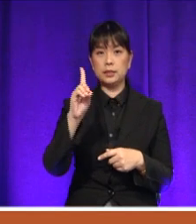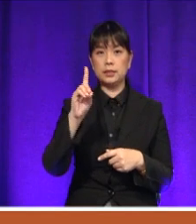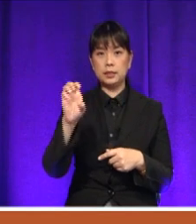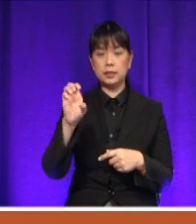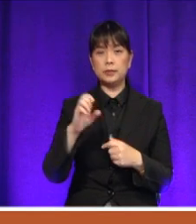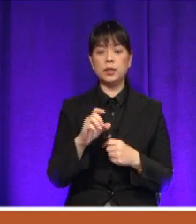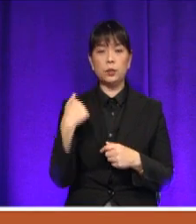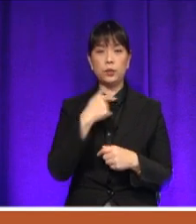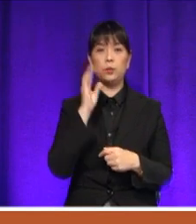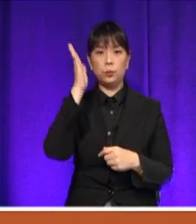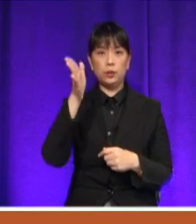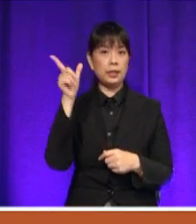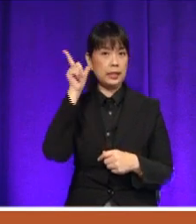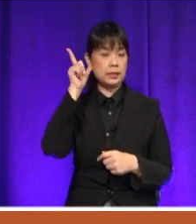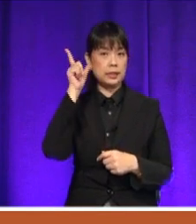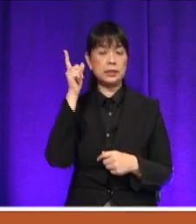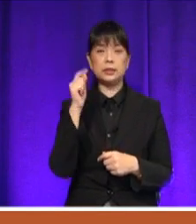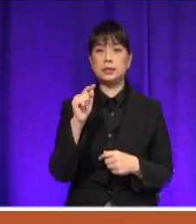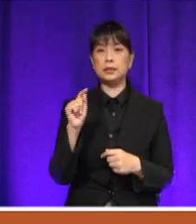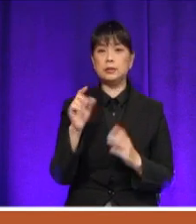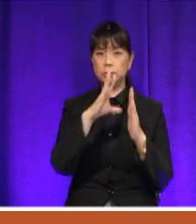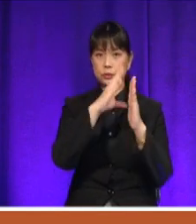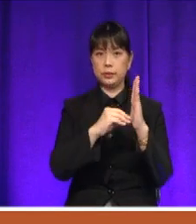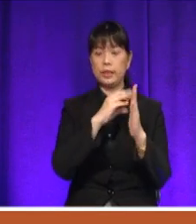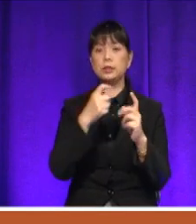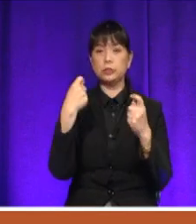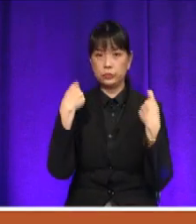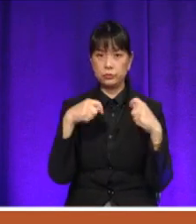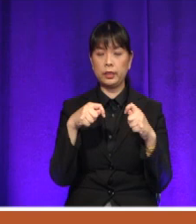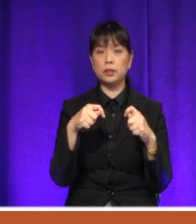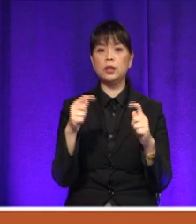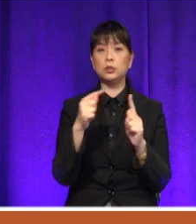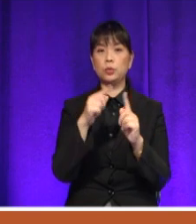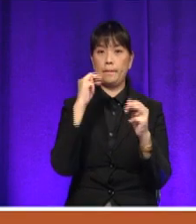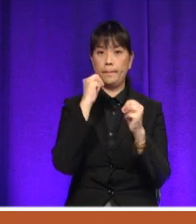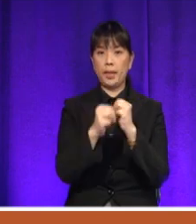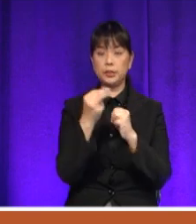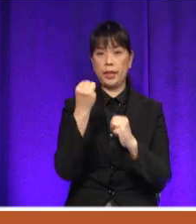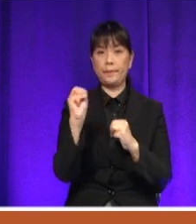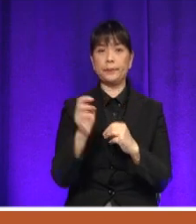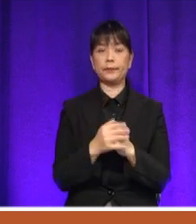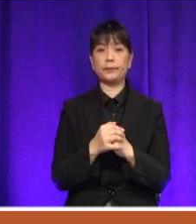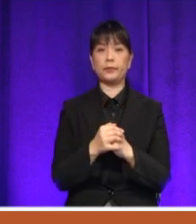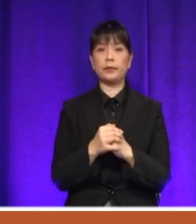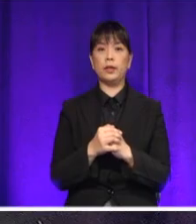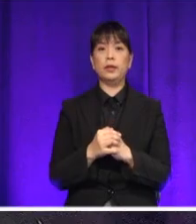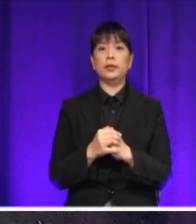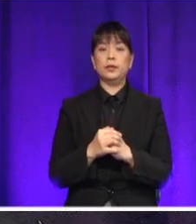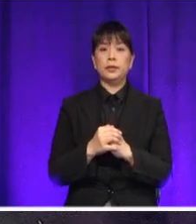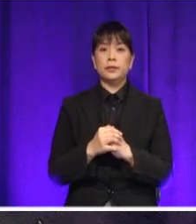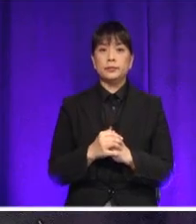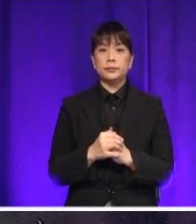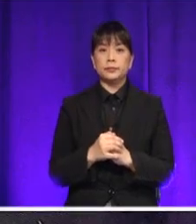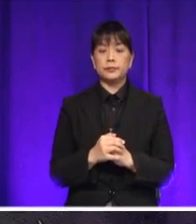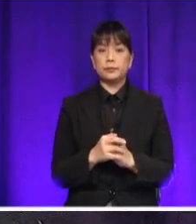listen to the script and try to match them. Okay. All right. Are